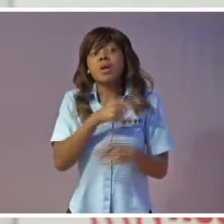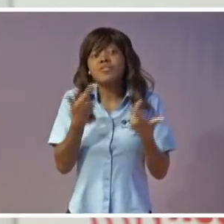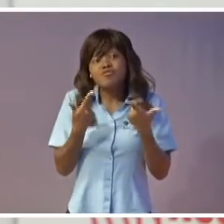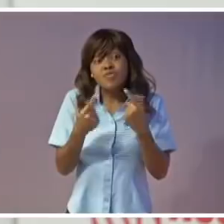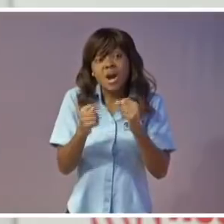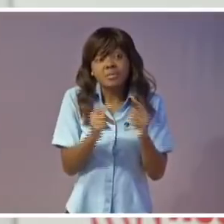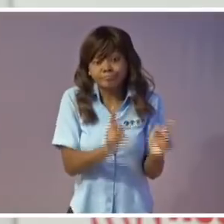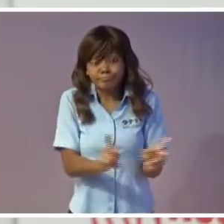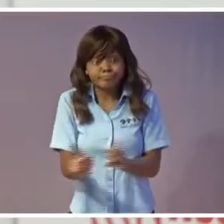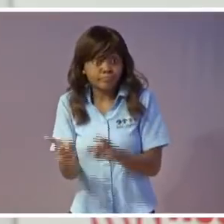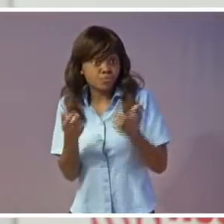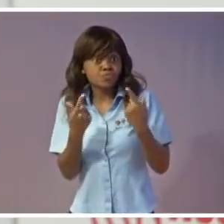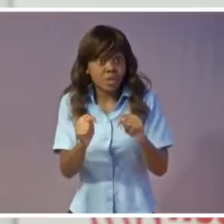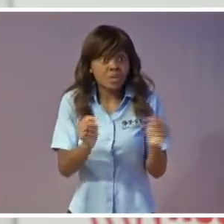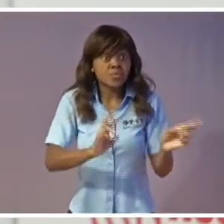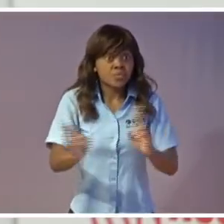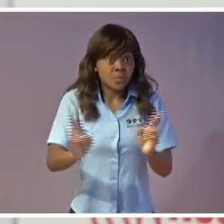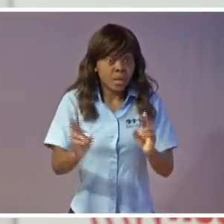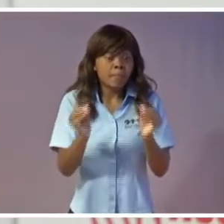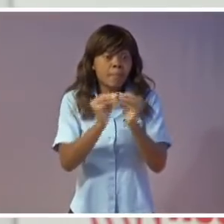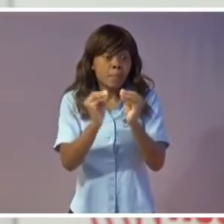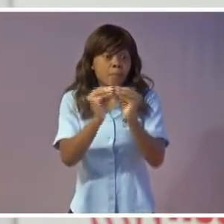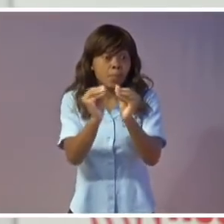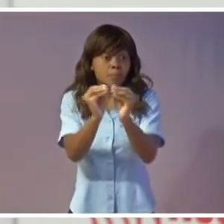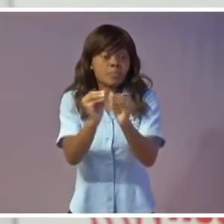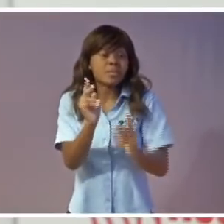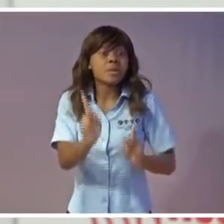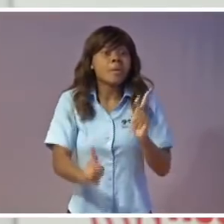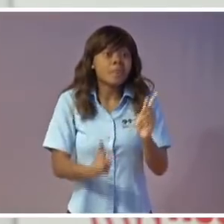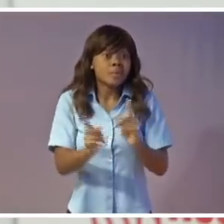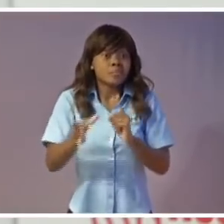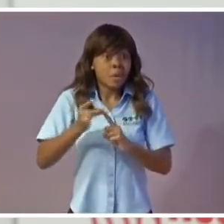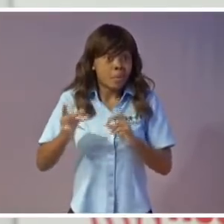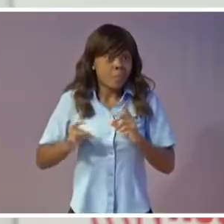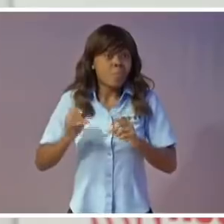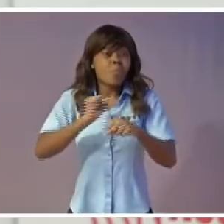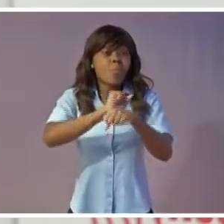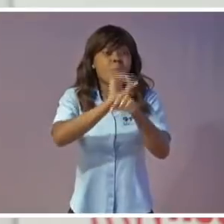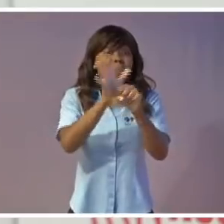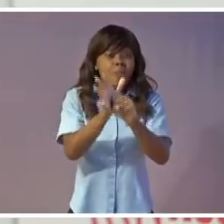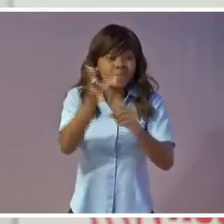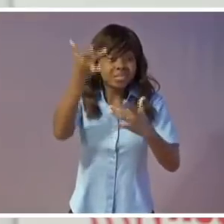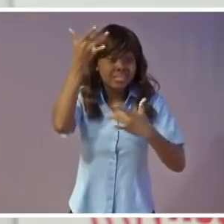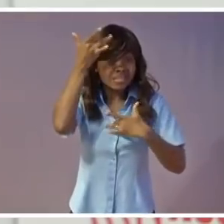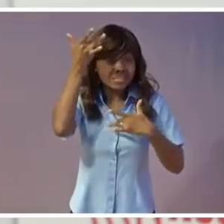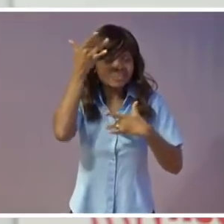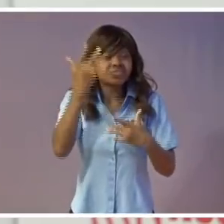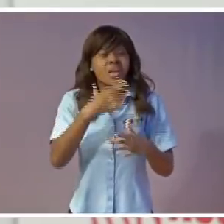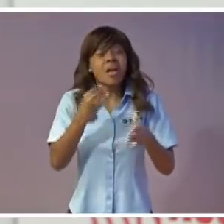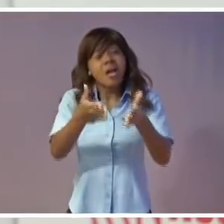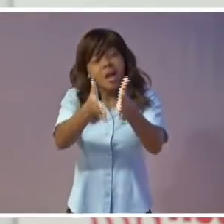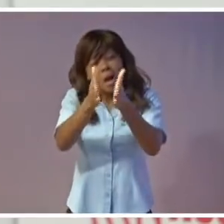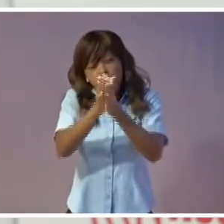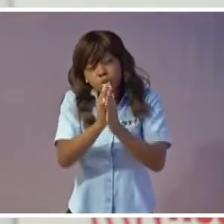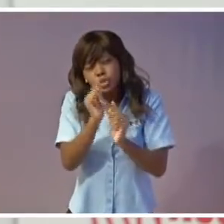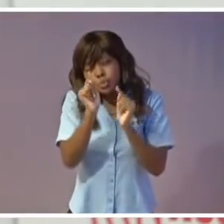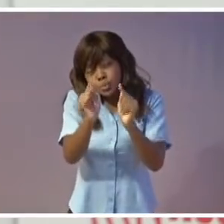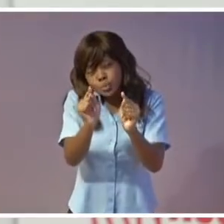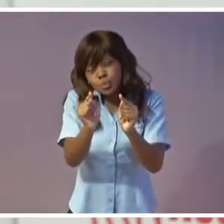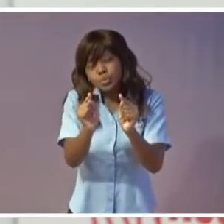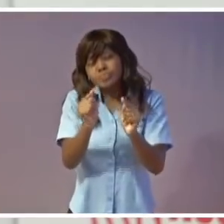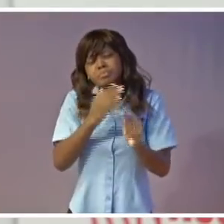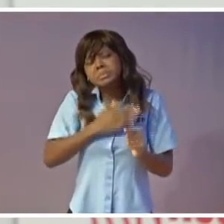cases. However, we again ask you and we thank you for complying with the 3